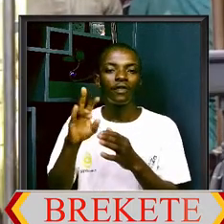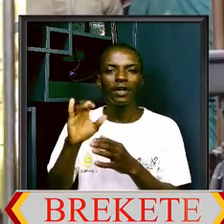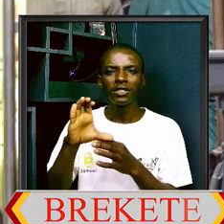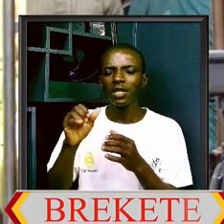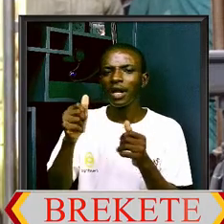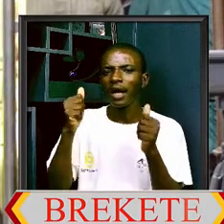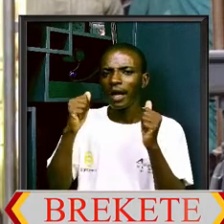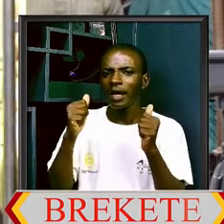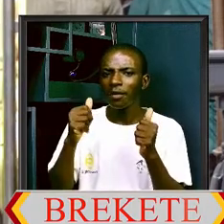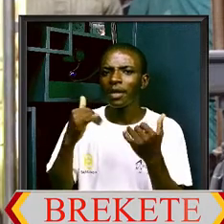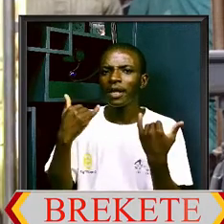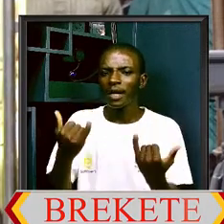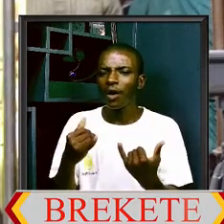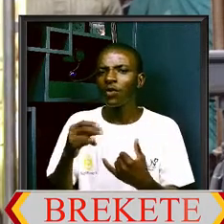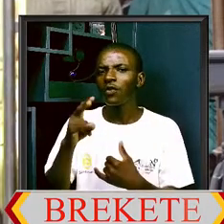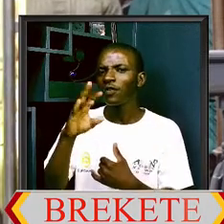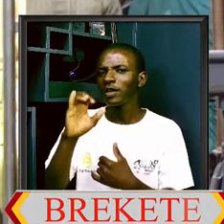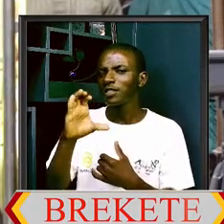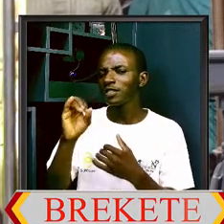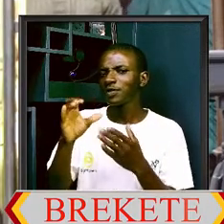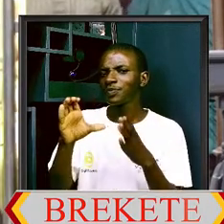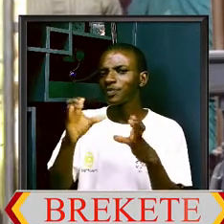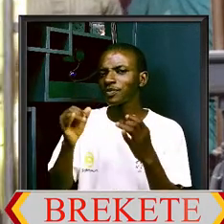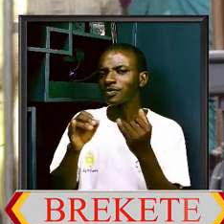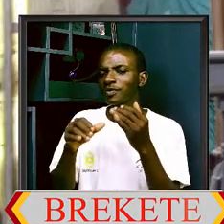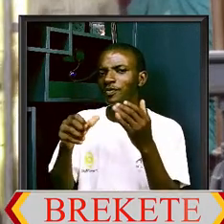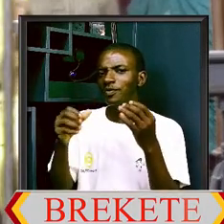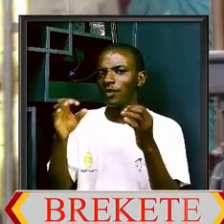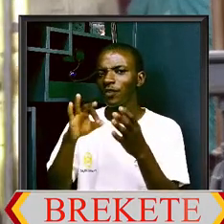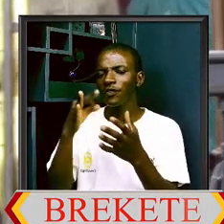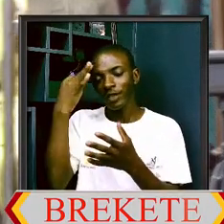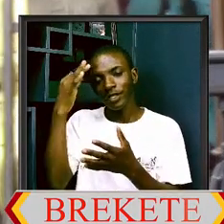academic and now I be the VC of federal